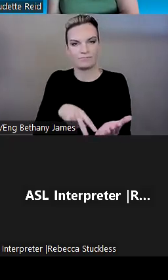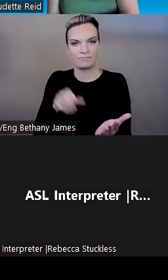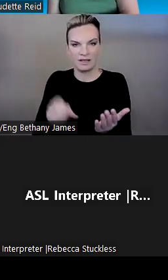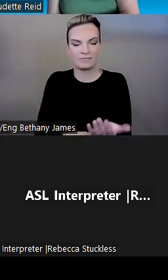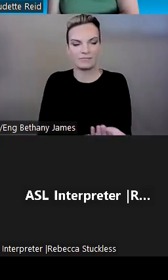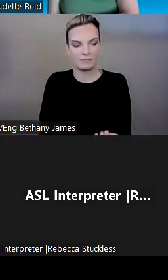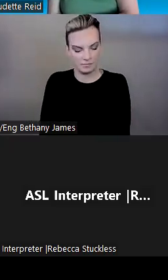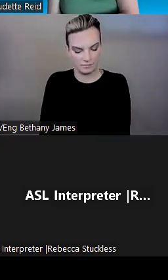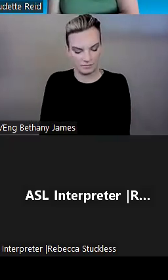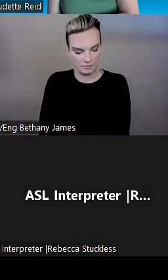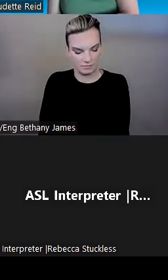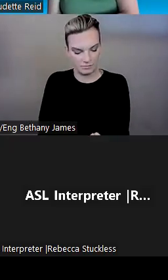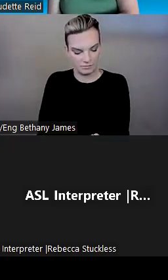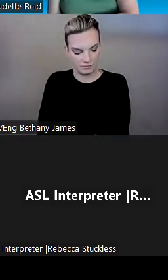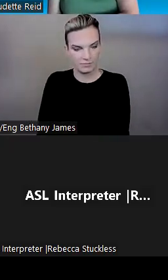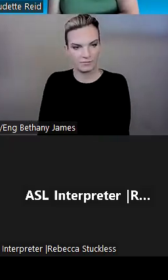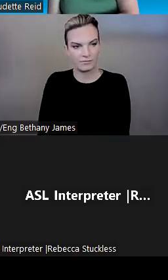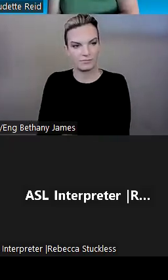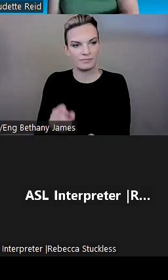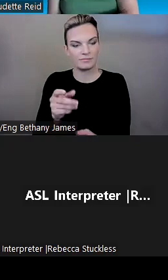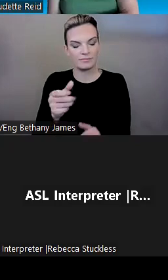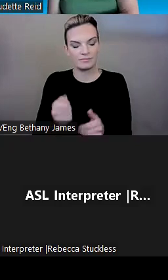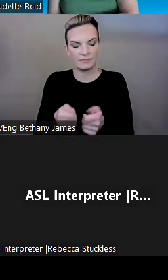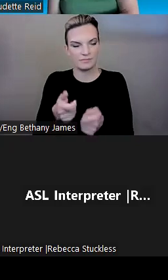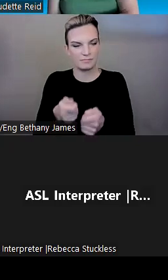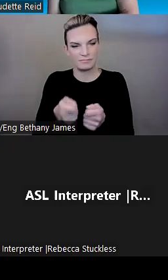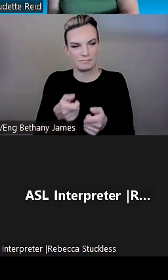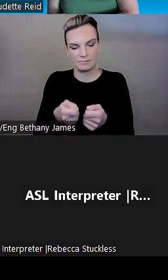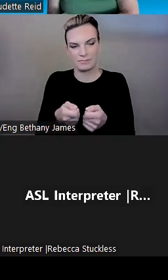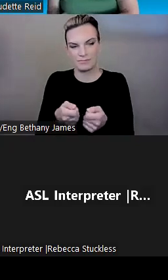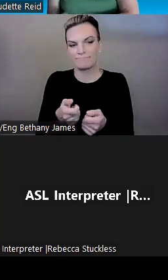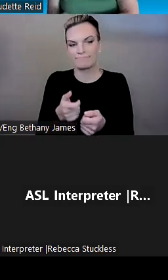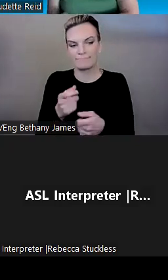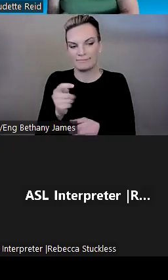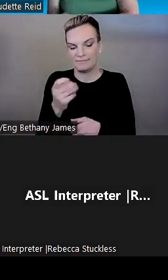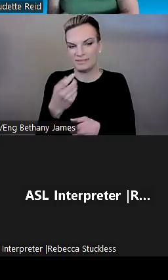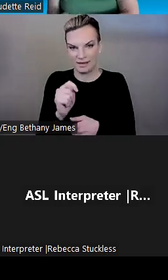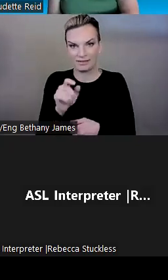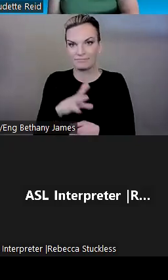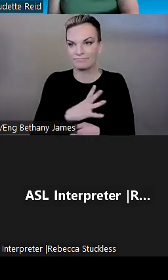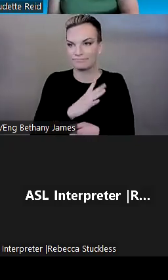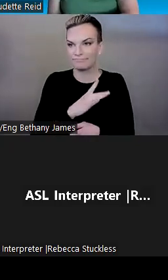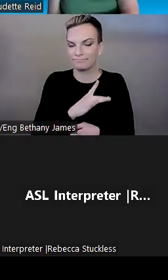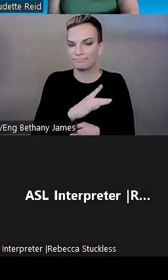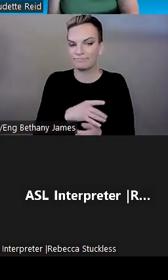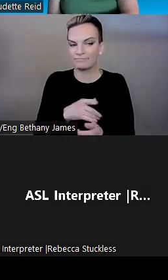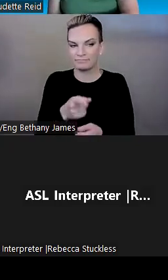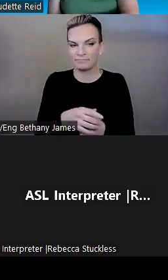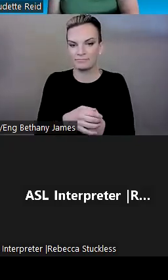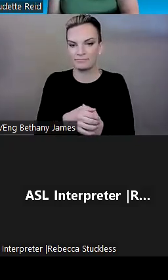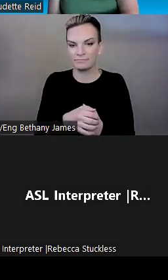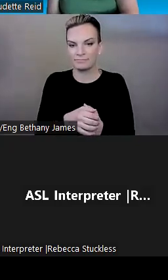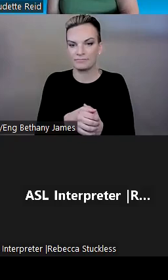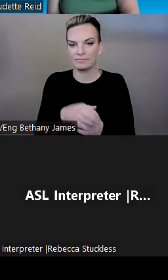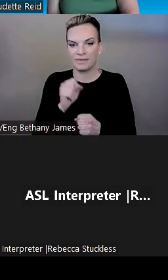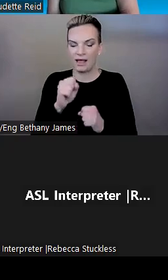Messages as your text messaging is a great way to be able to have